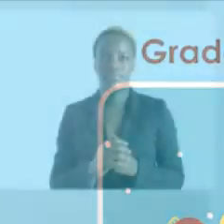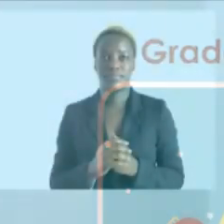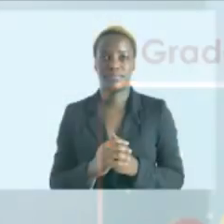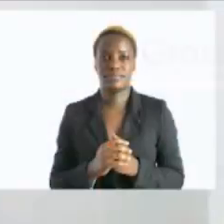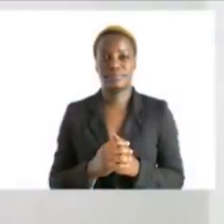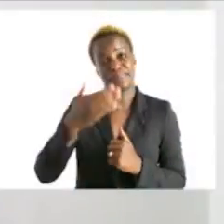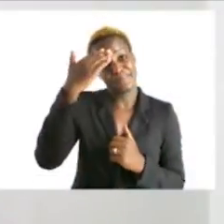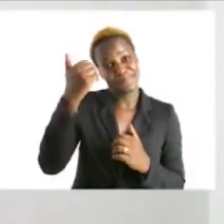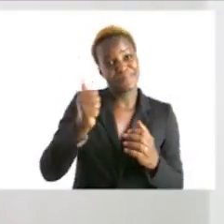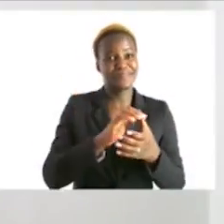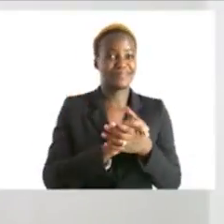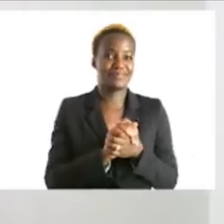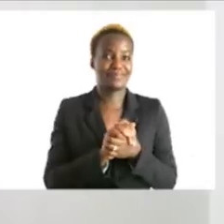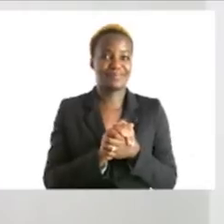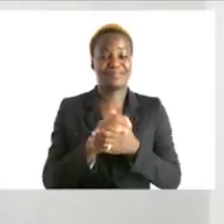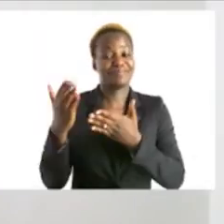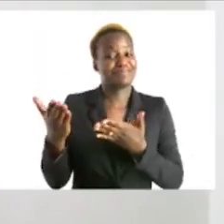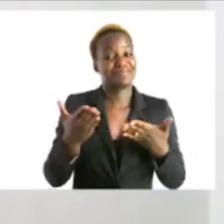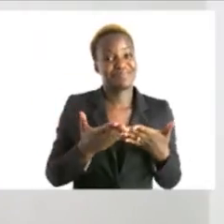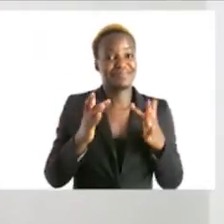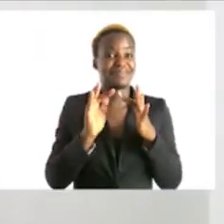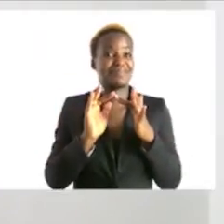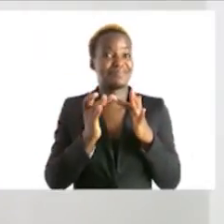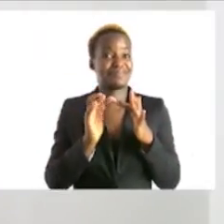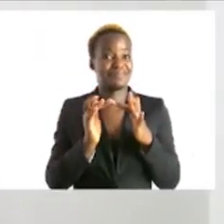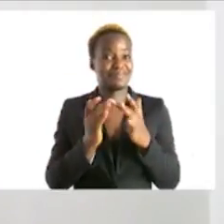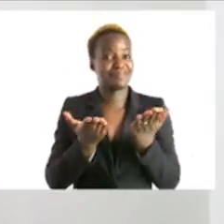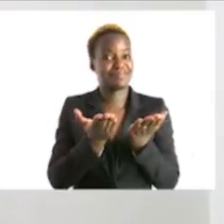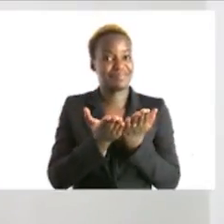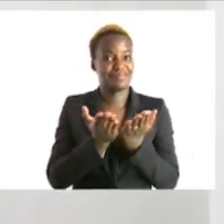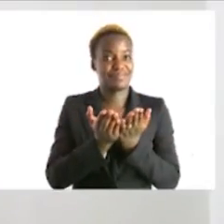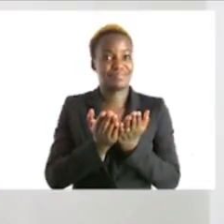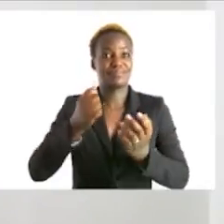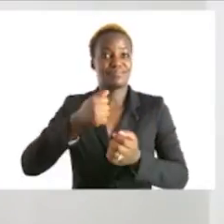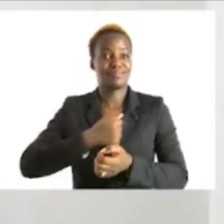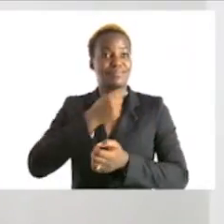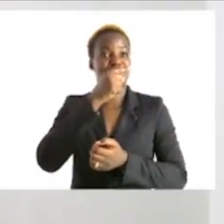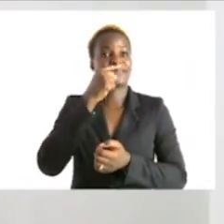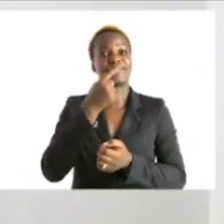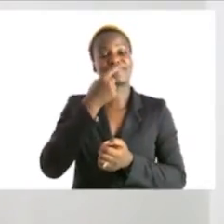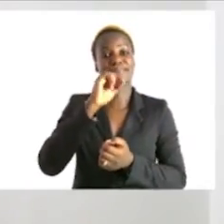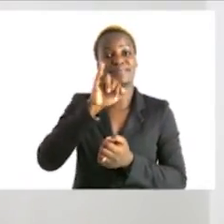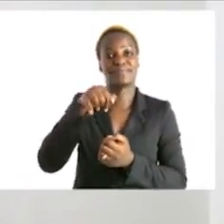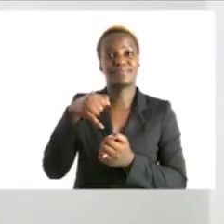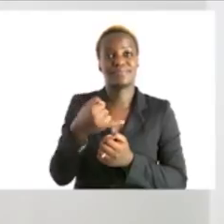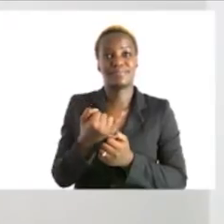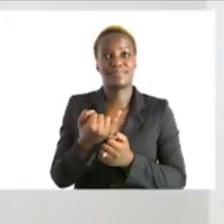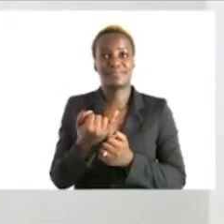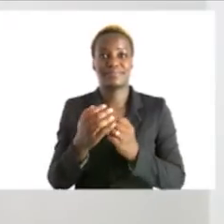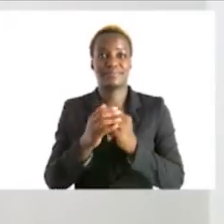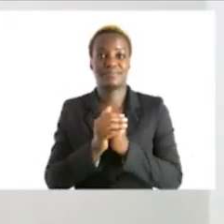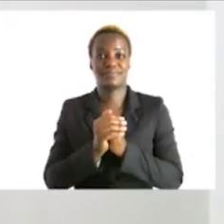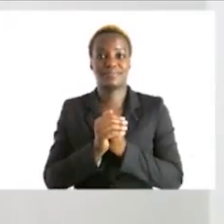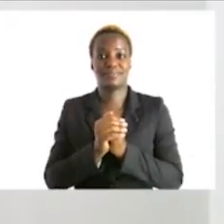hello friends welcome to my zone online school i am miss guriras and i have a